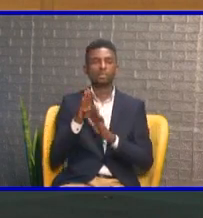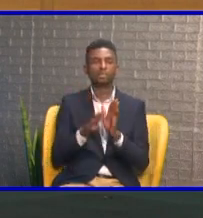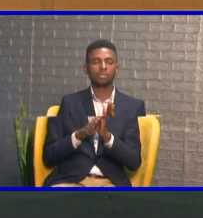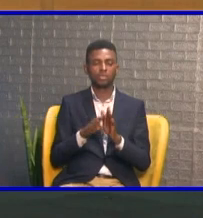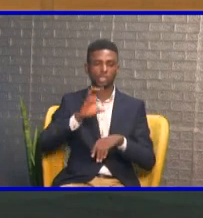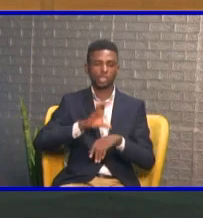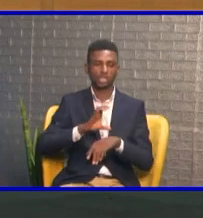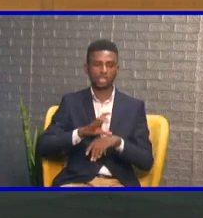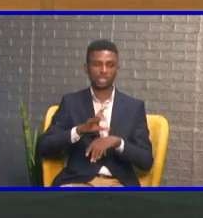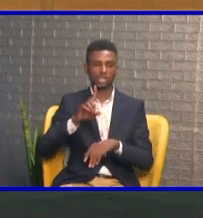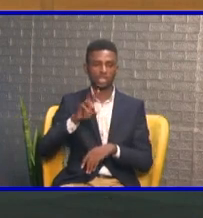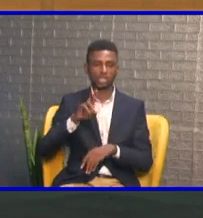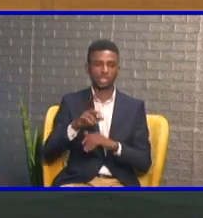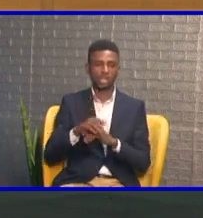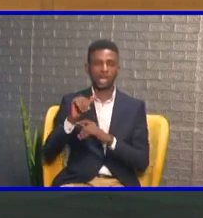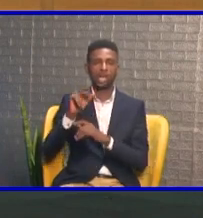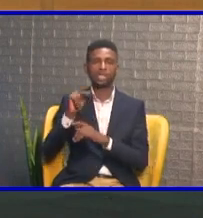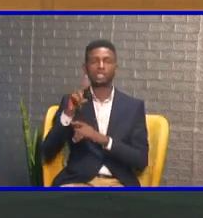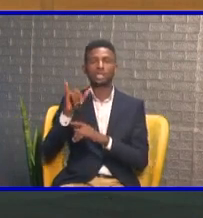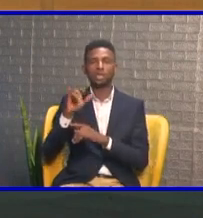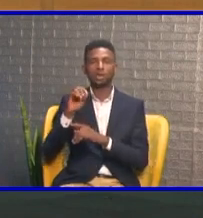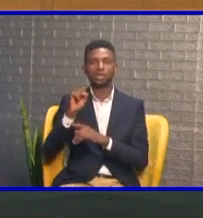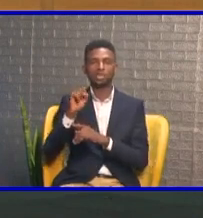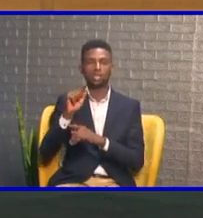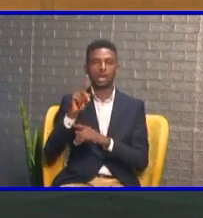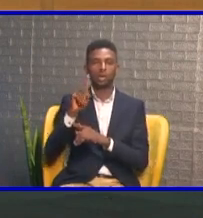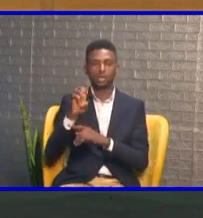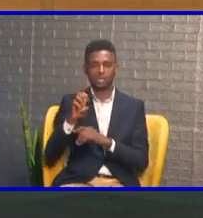Dr. Andy Osakwe.